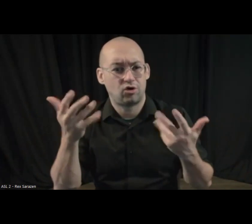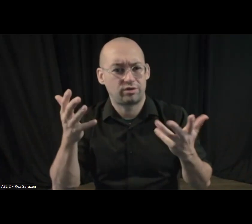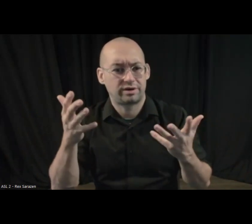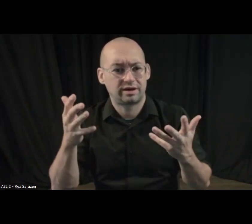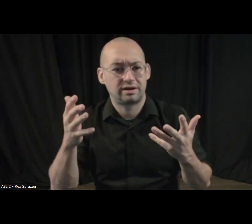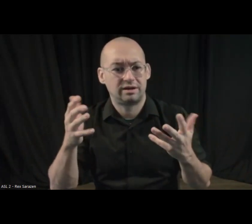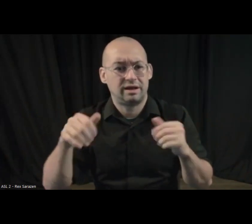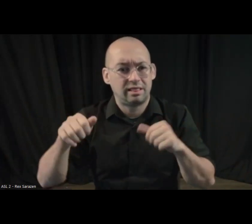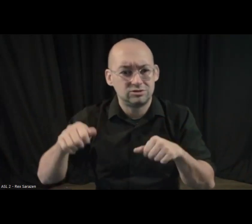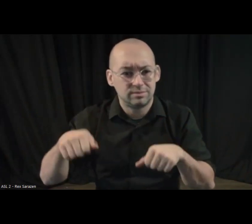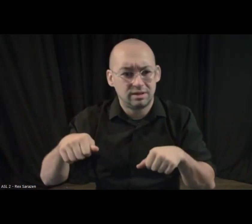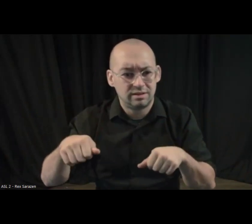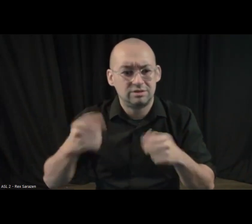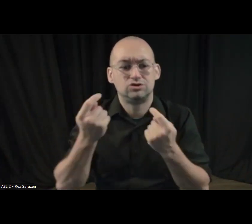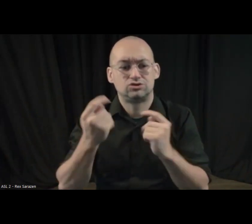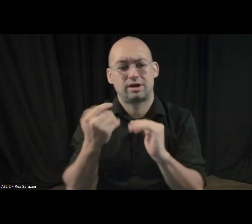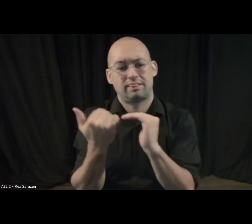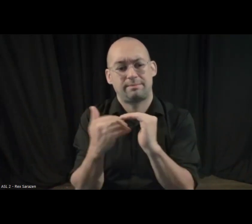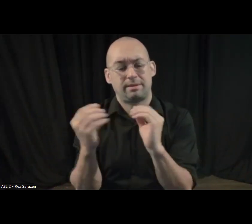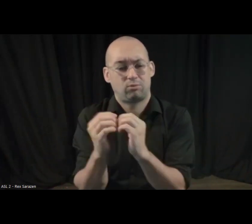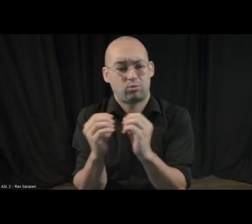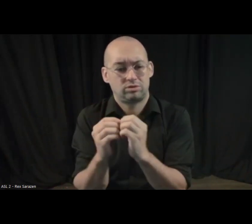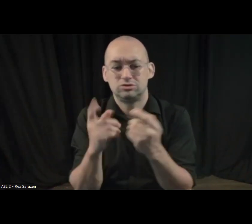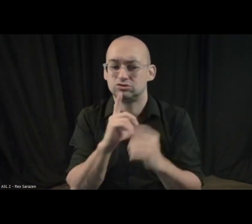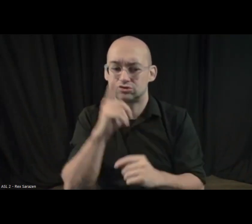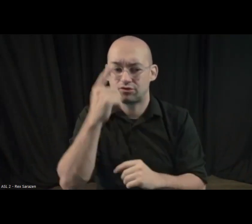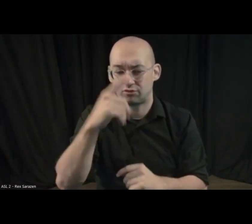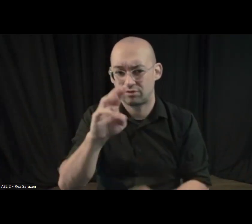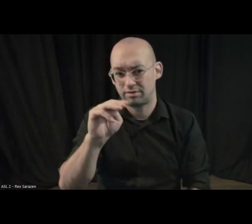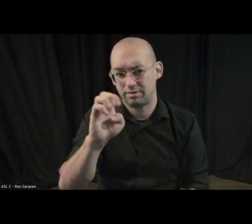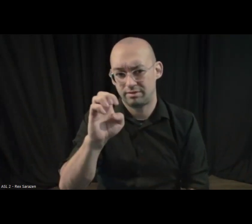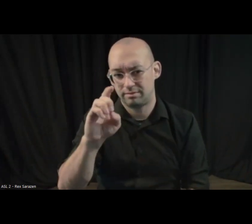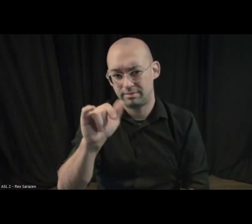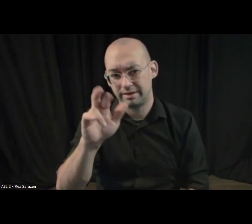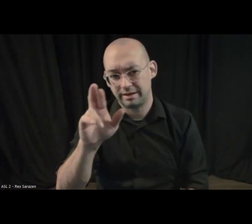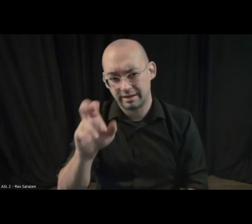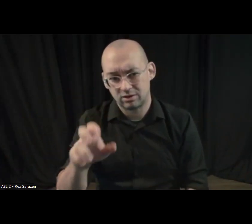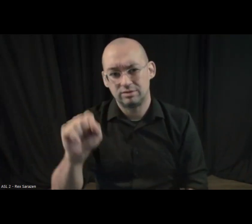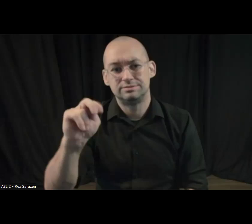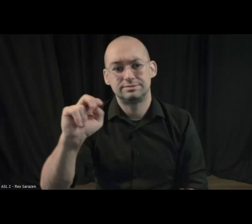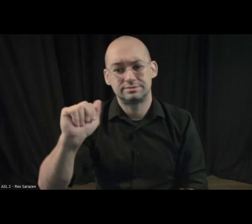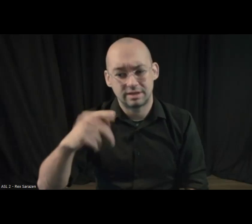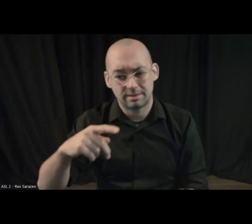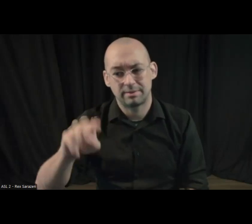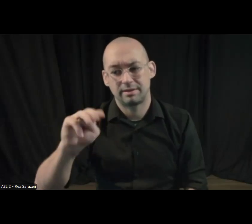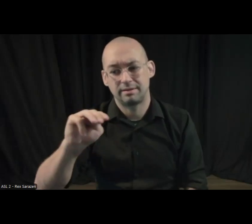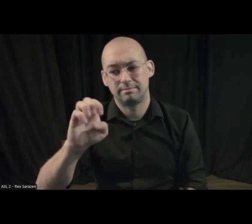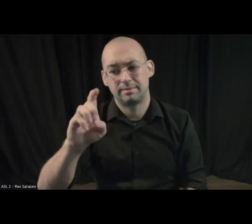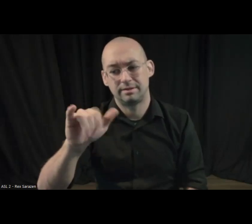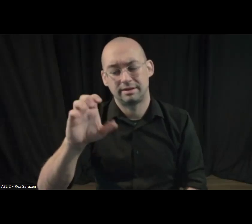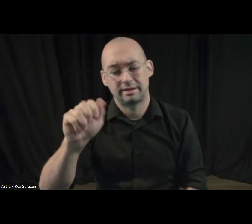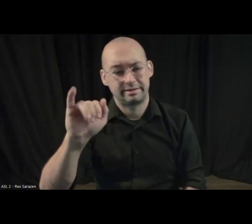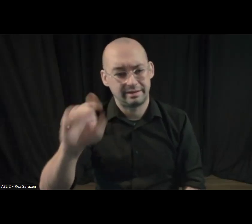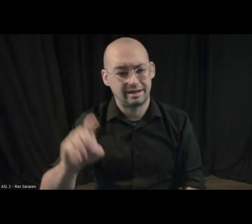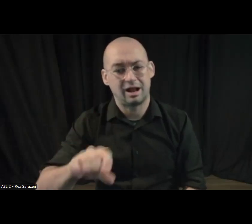tried to restrict that even further. And so that's true for Medicare, that's true for SNAP. They're tinkering with Medicaid. The other